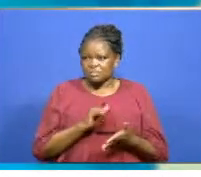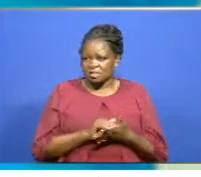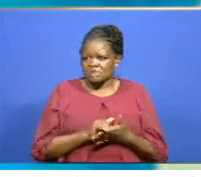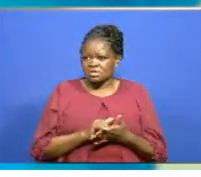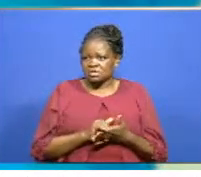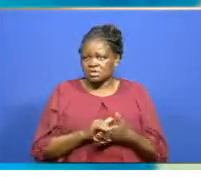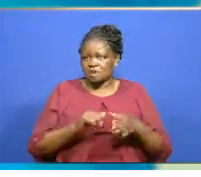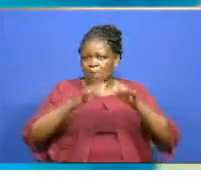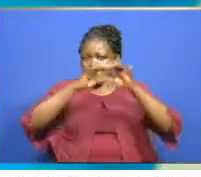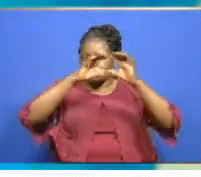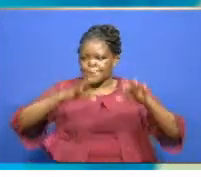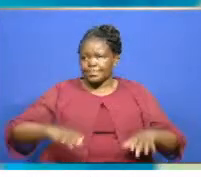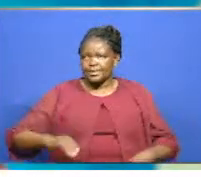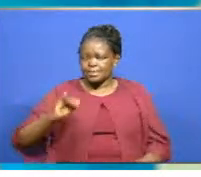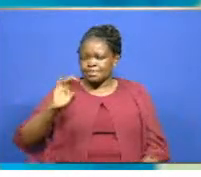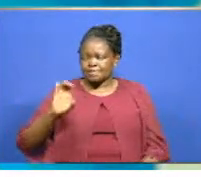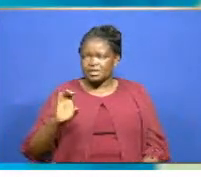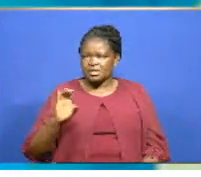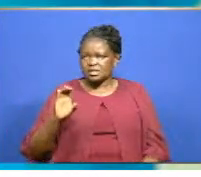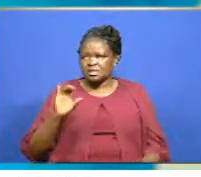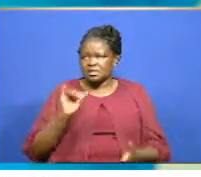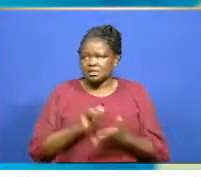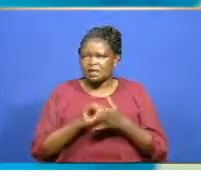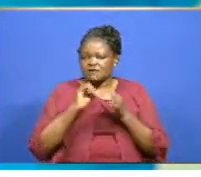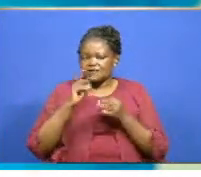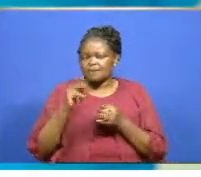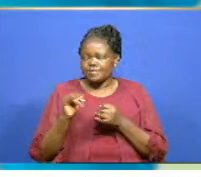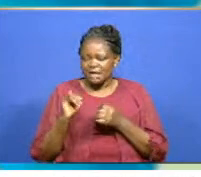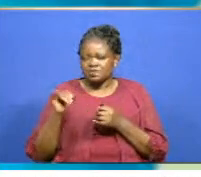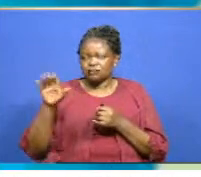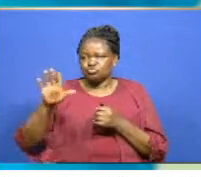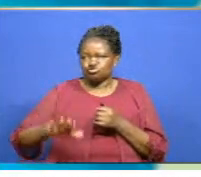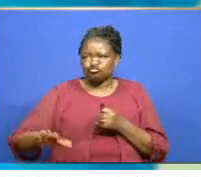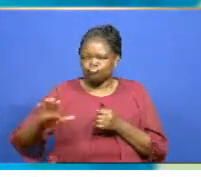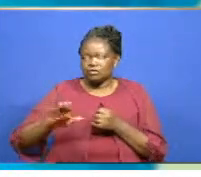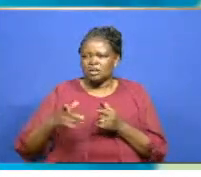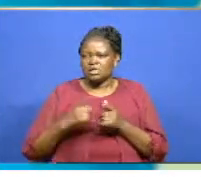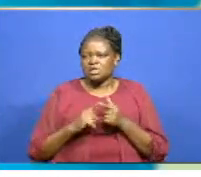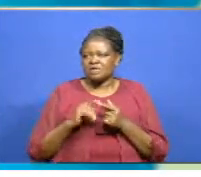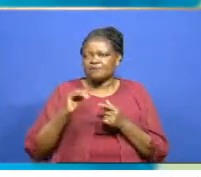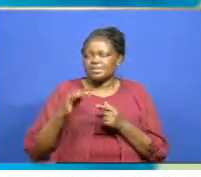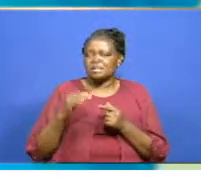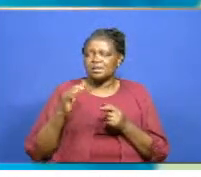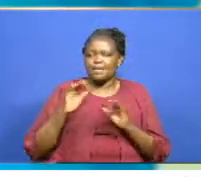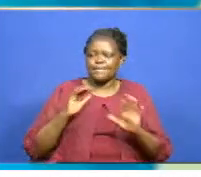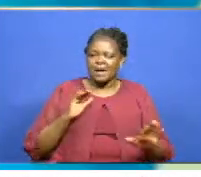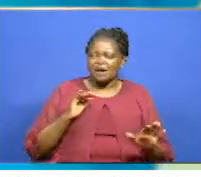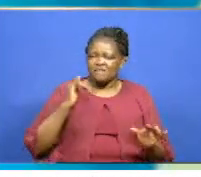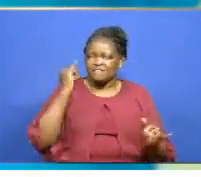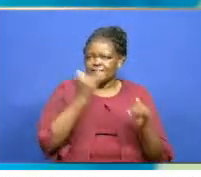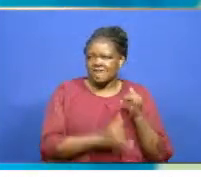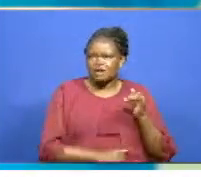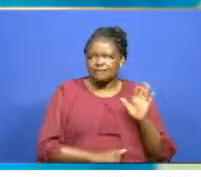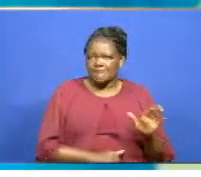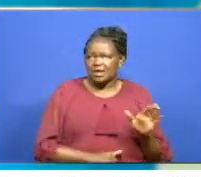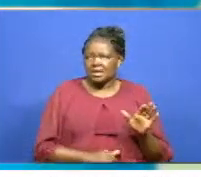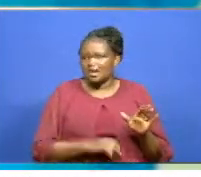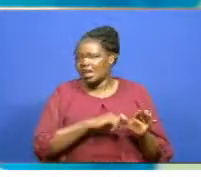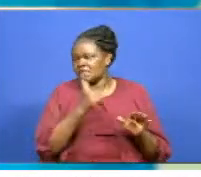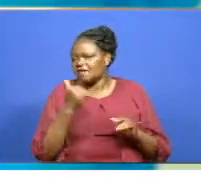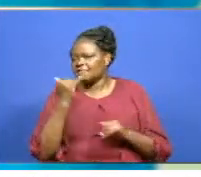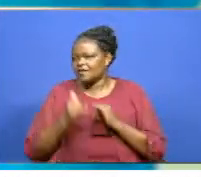decentralize IBC so that kama ni Kabuchai constituency wako na IBC yake, final tally ni pale